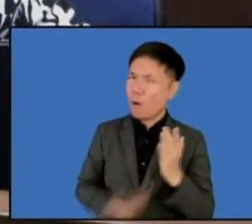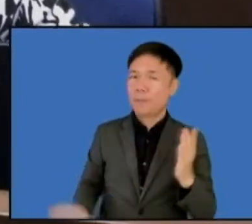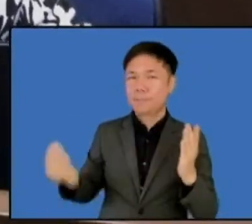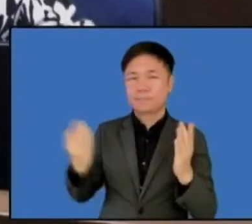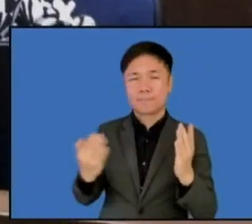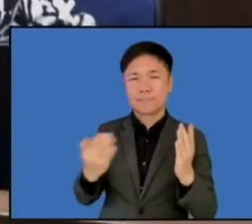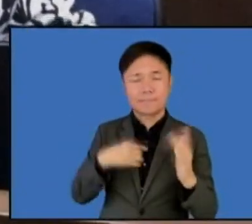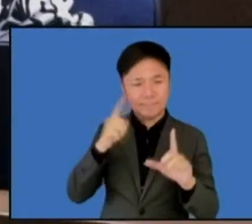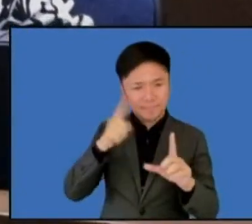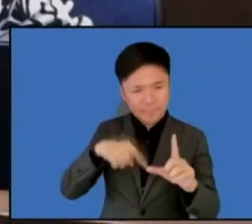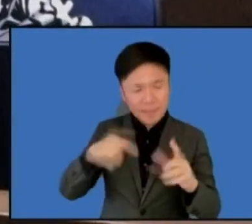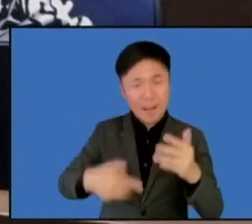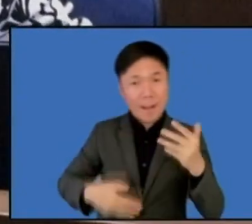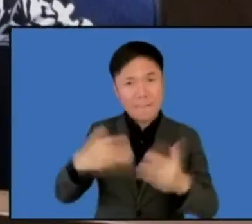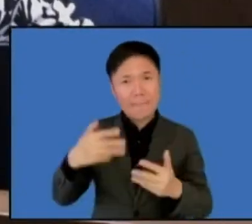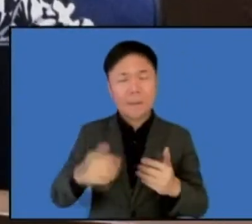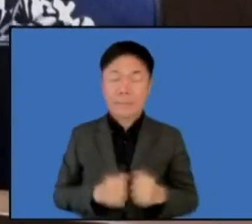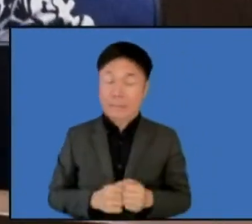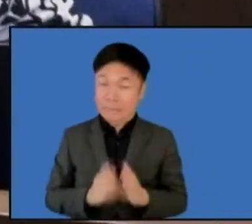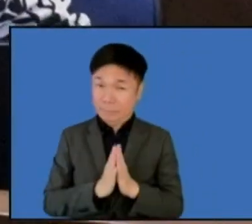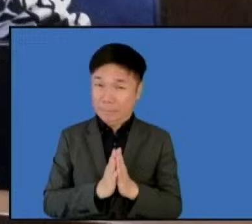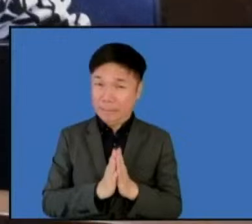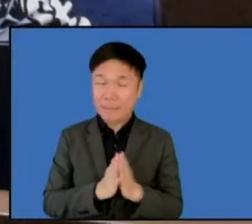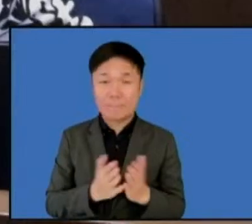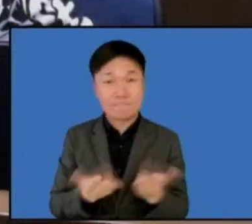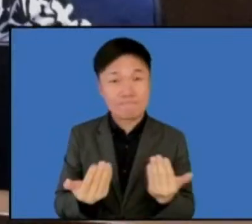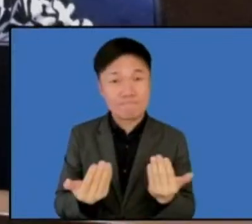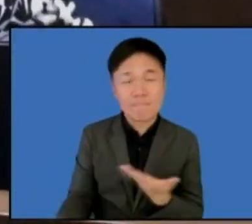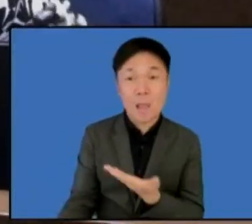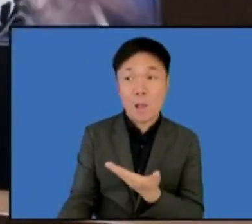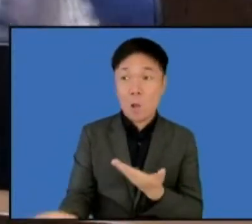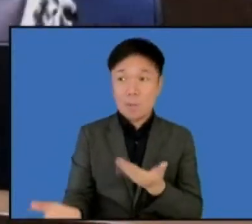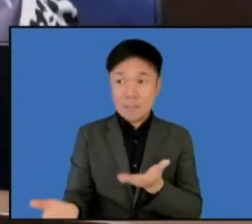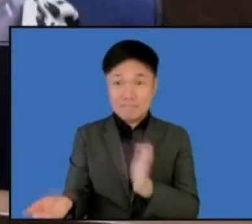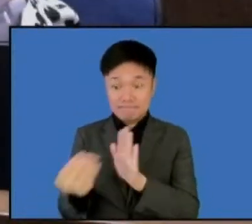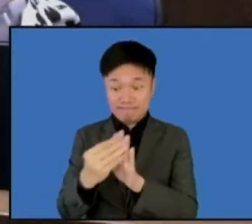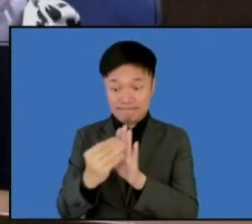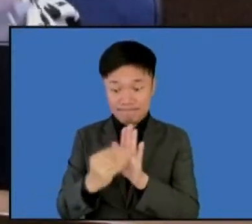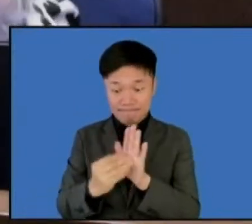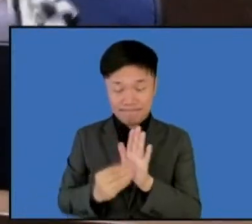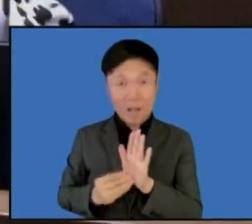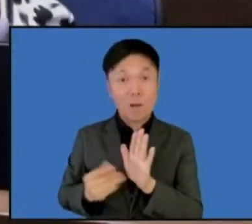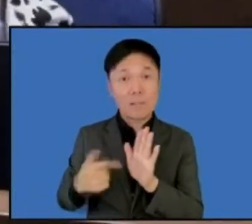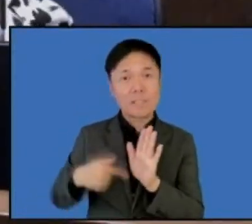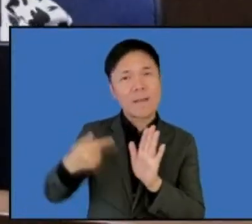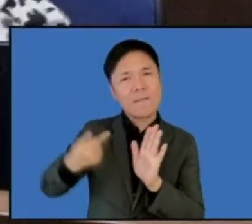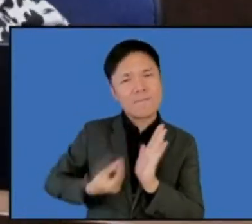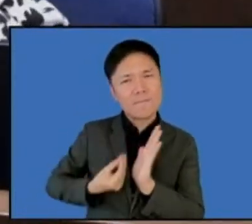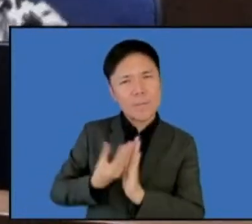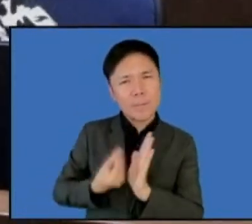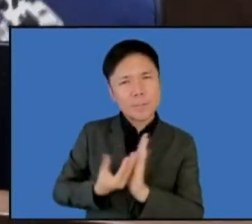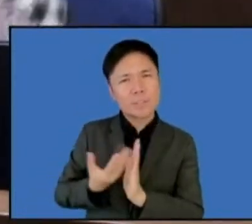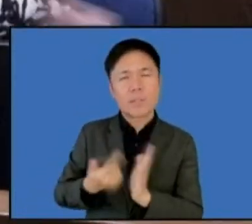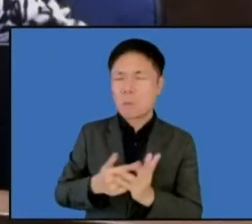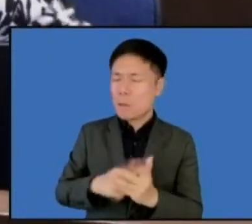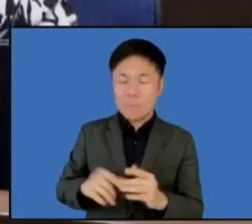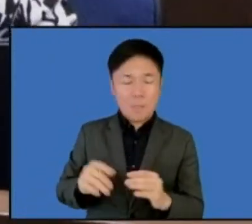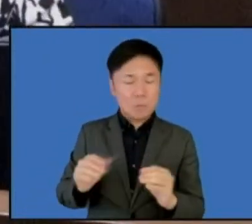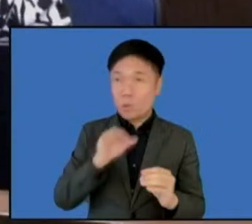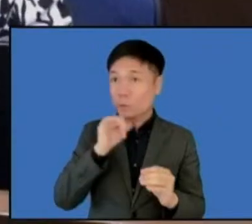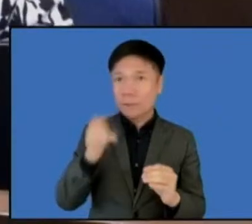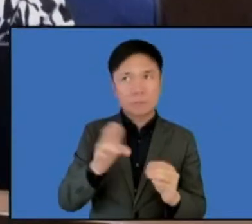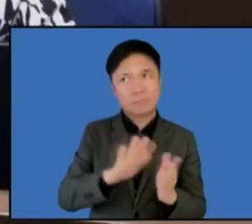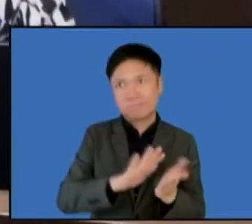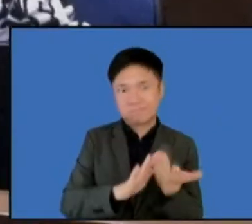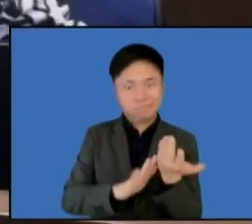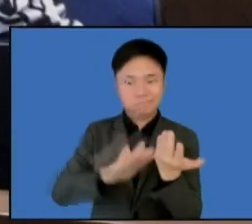trying to persuade people to put this information so that without organizing a new statistic, you can